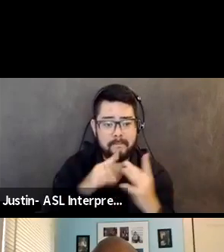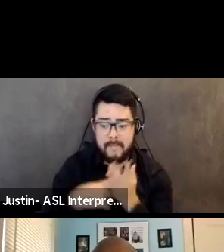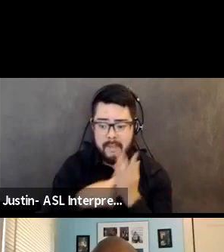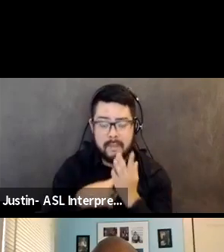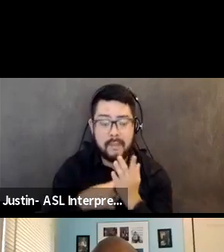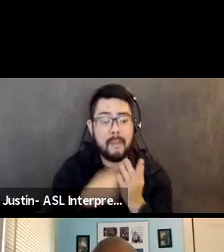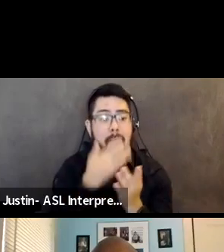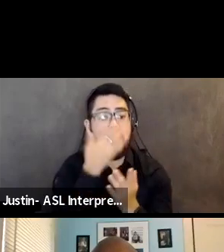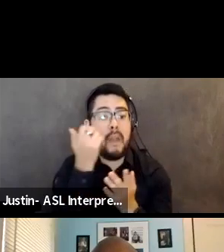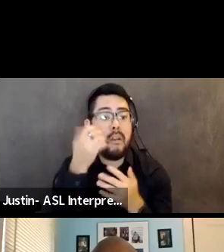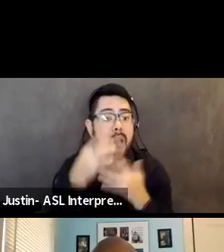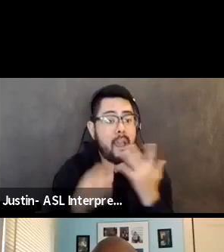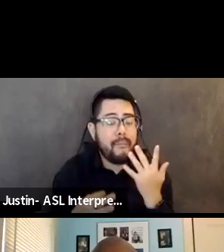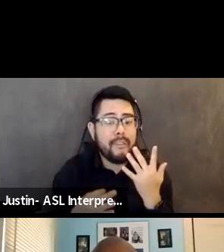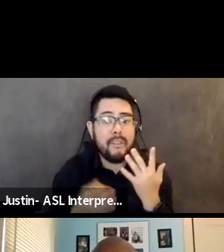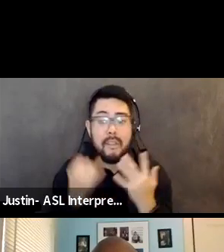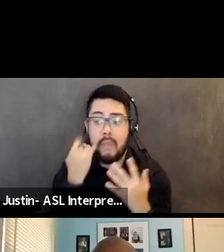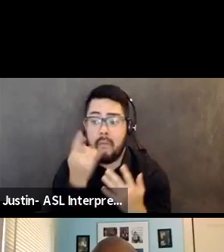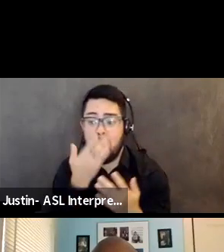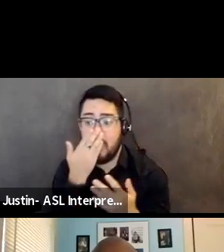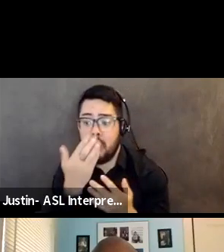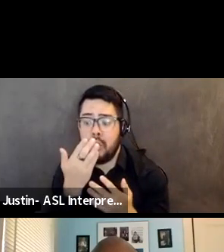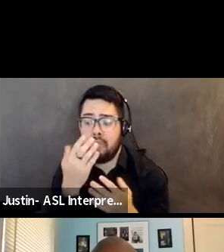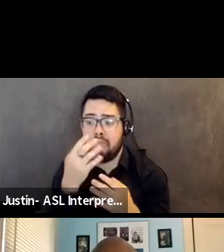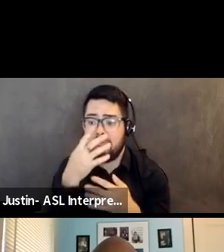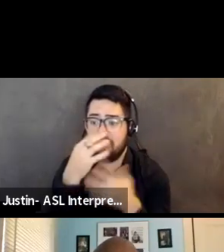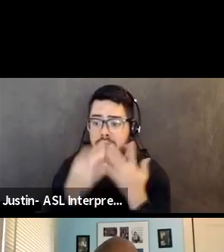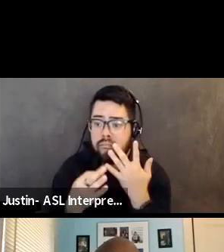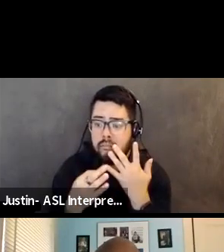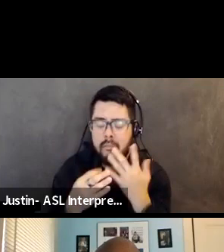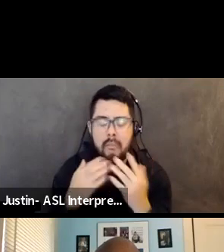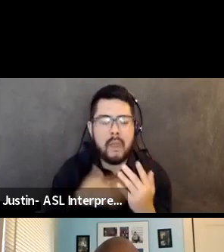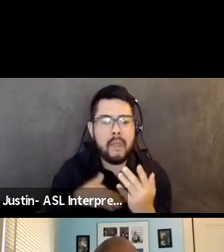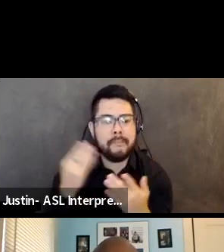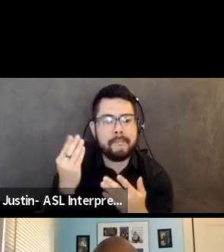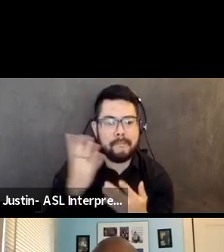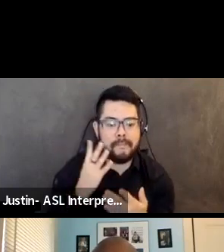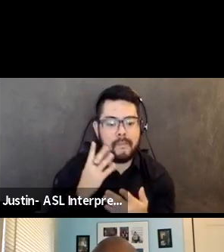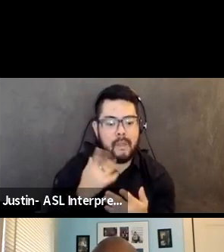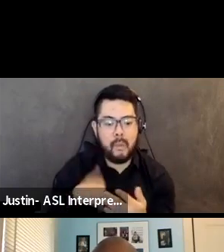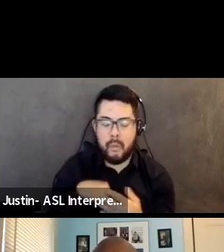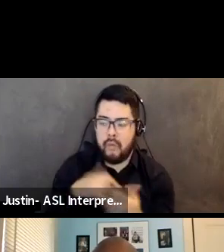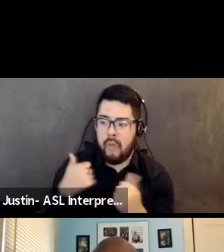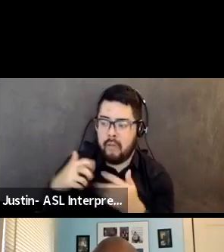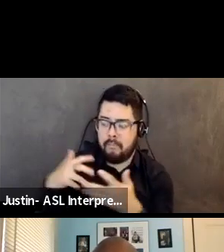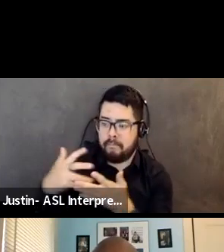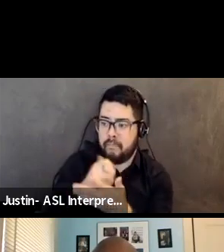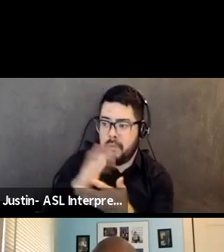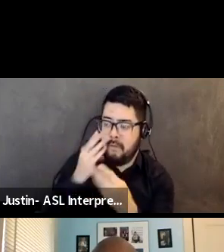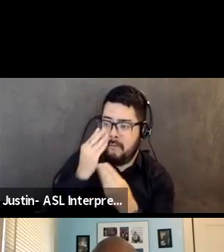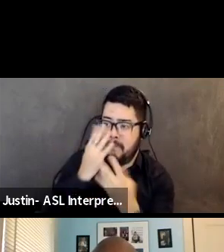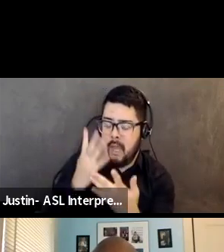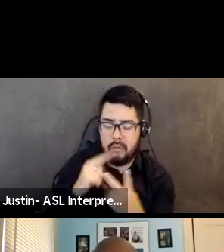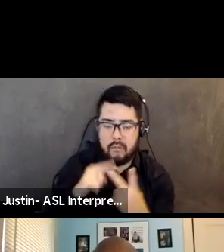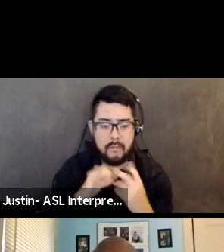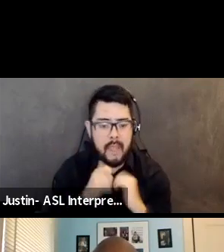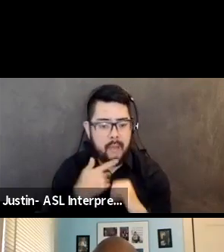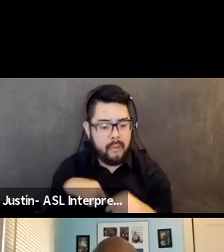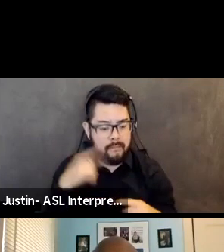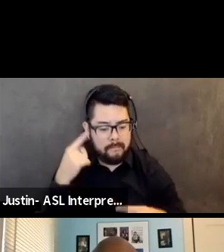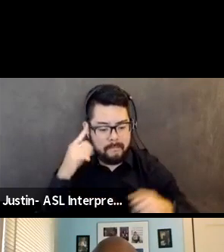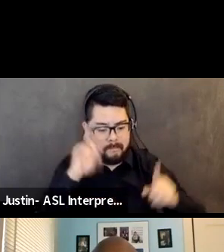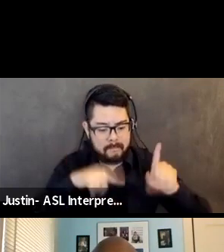if you have a better idea and a better suggestion send them in because the team does listen as has been impacted in in the